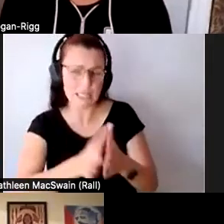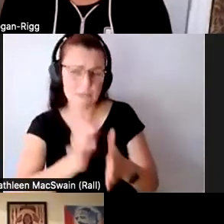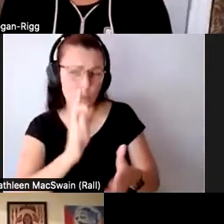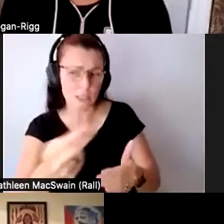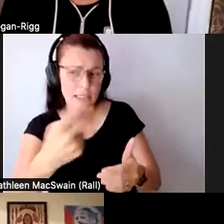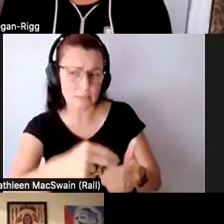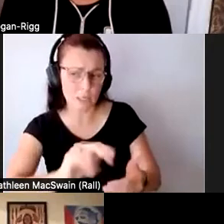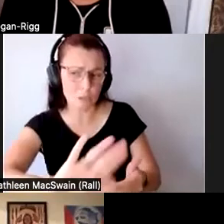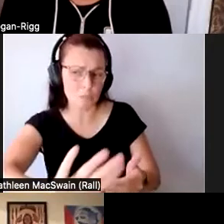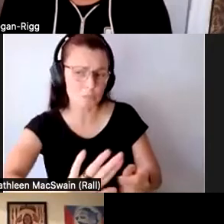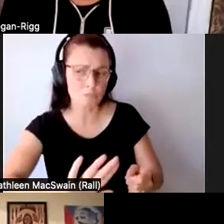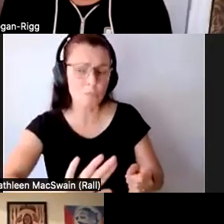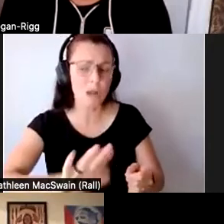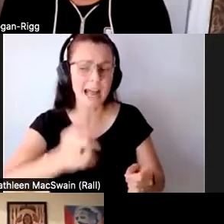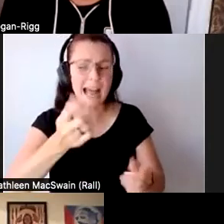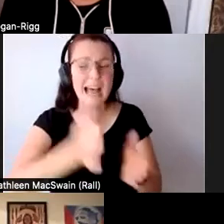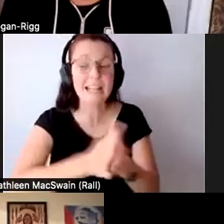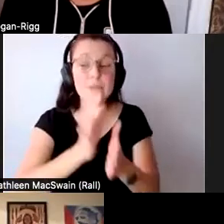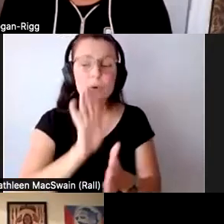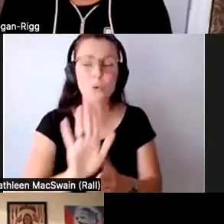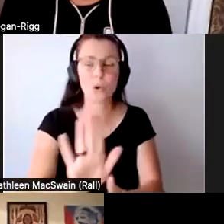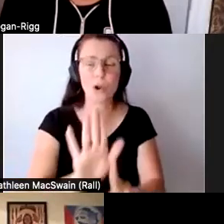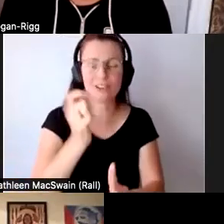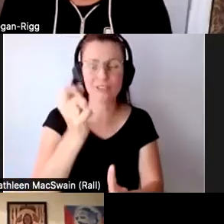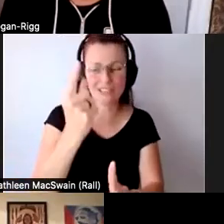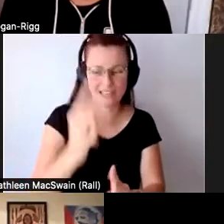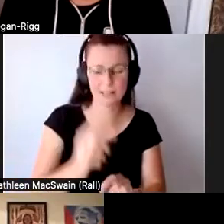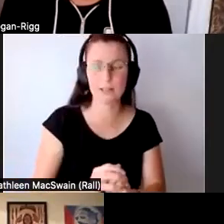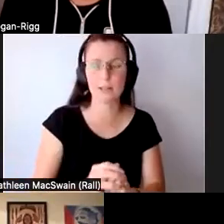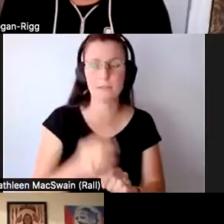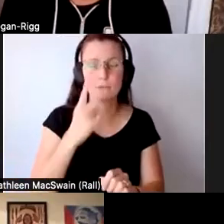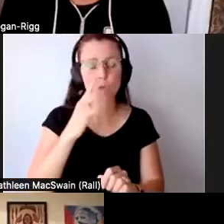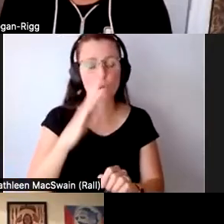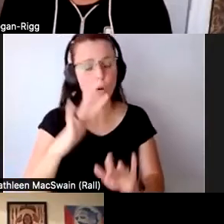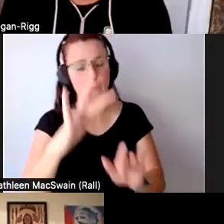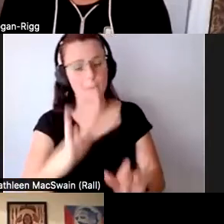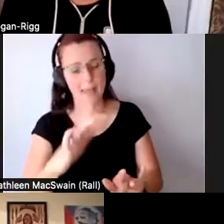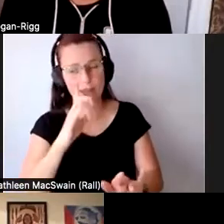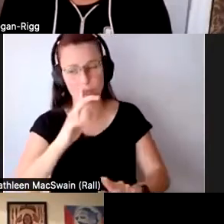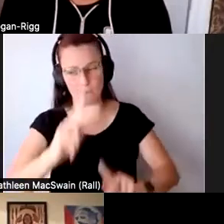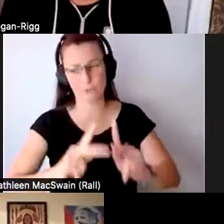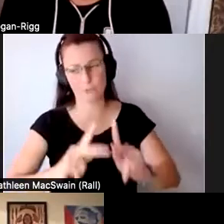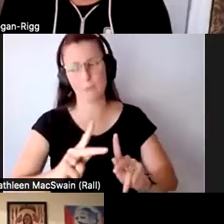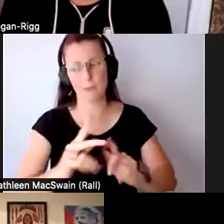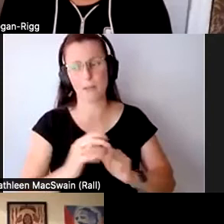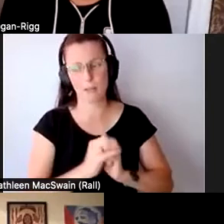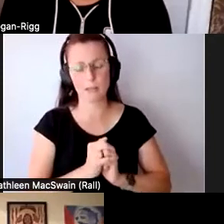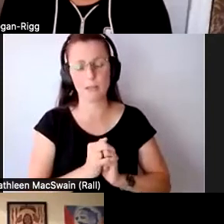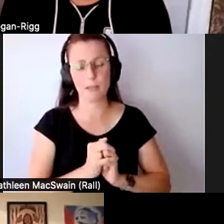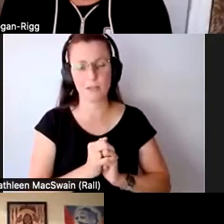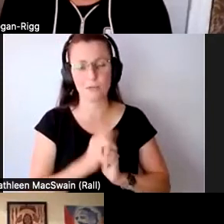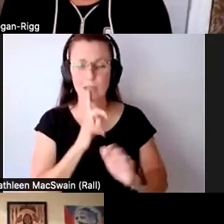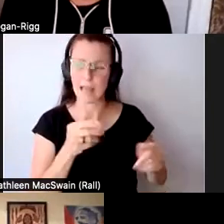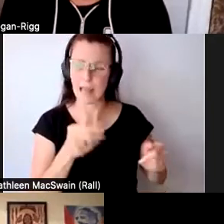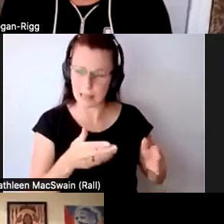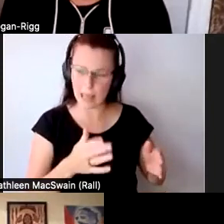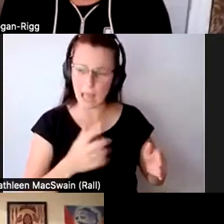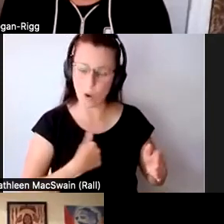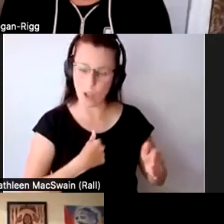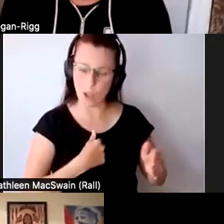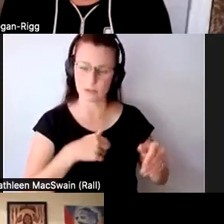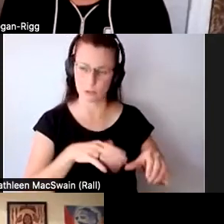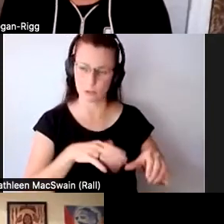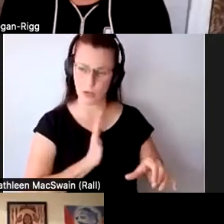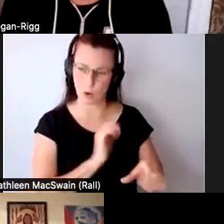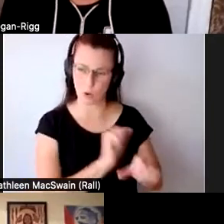asking for your understanding. We're asking for your compassion for people in general, and allow us to do our work. I